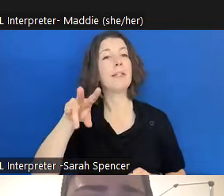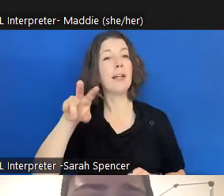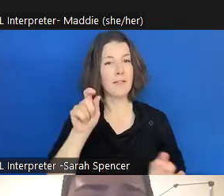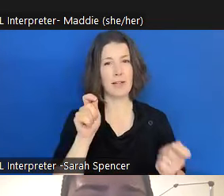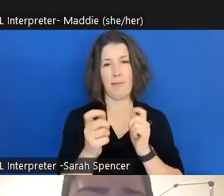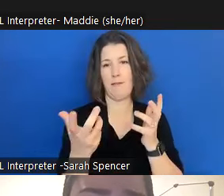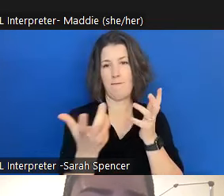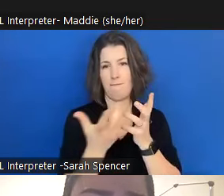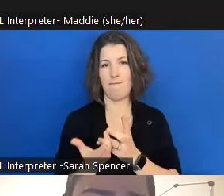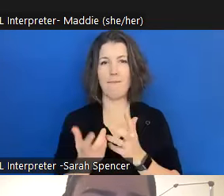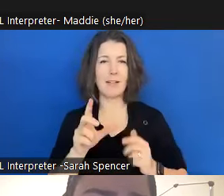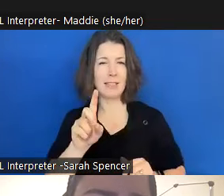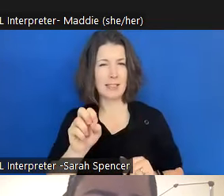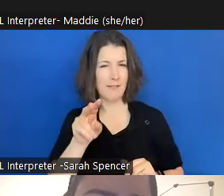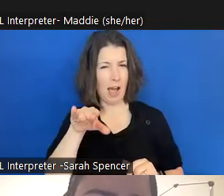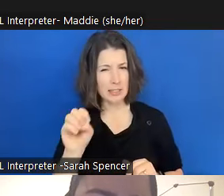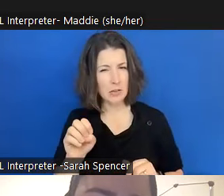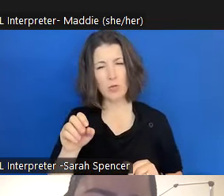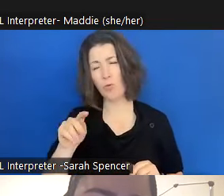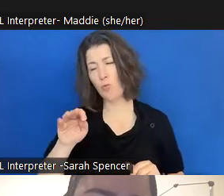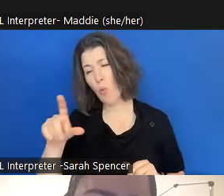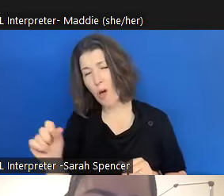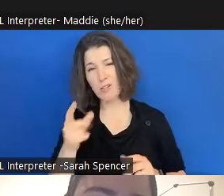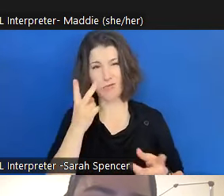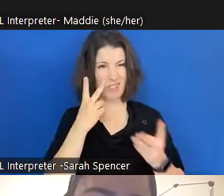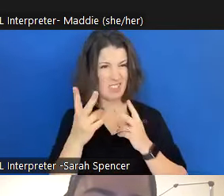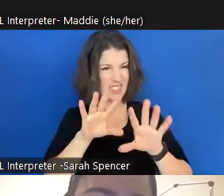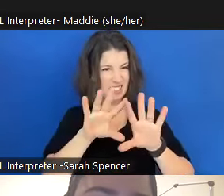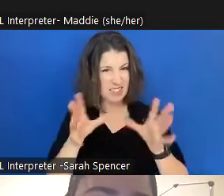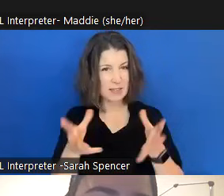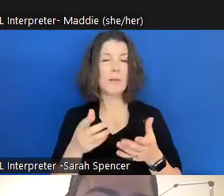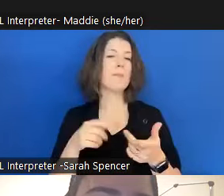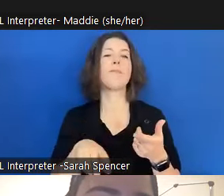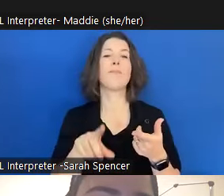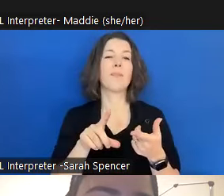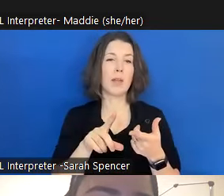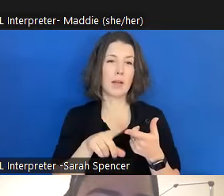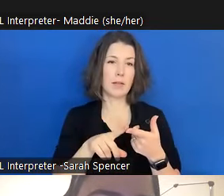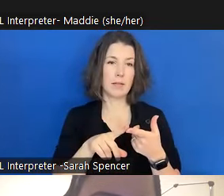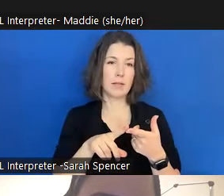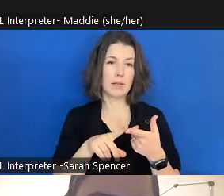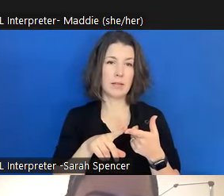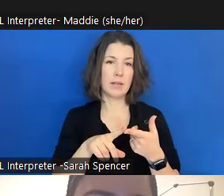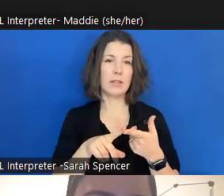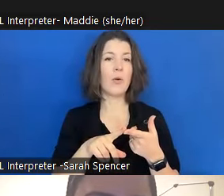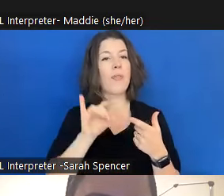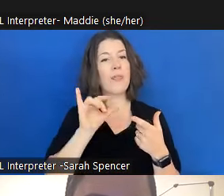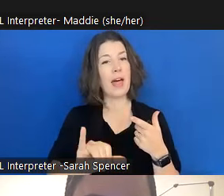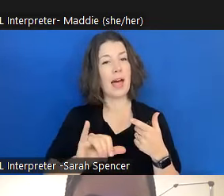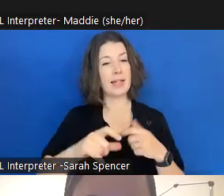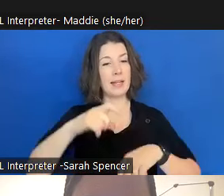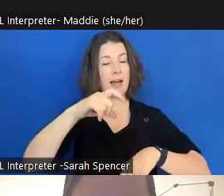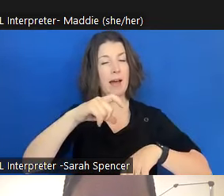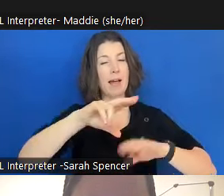are excessive devices, as you can see, that's a talking tape measure. And then as you